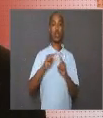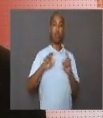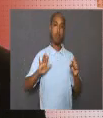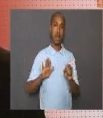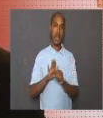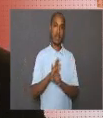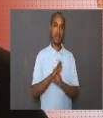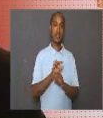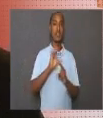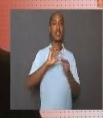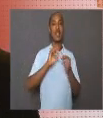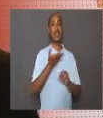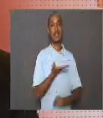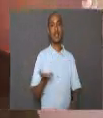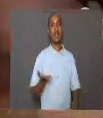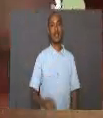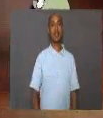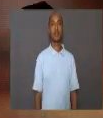complete the sentences.